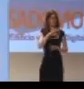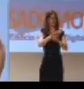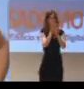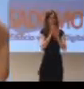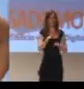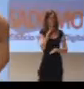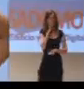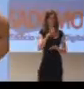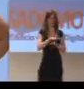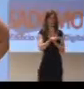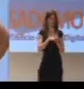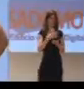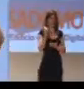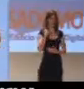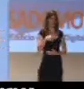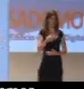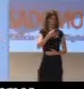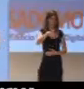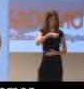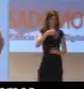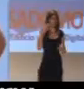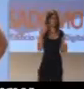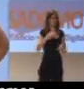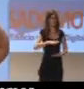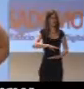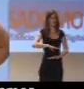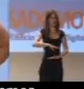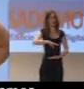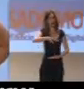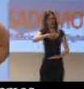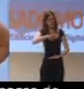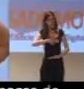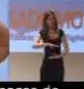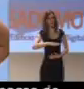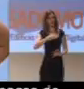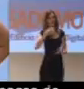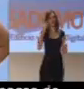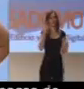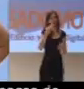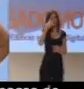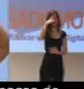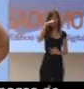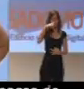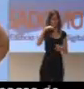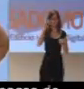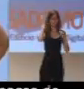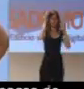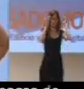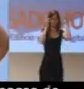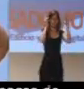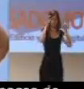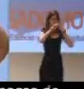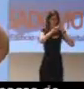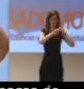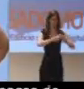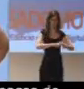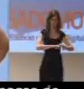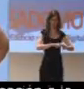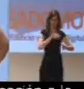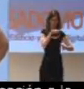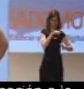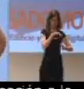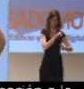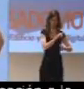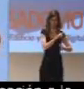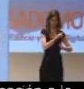And finally, as we were saying, we should be able to take these research initiatives